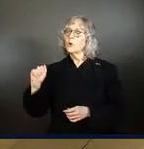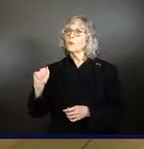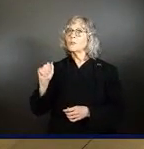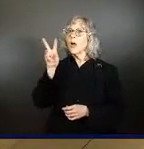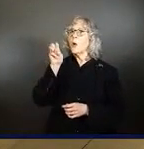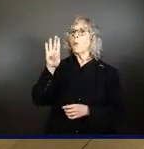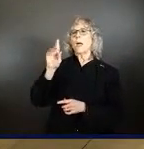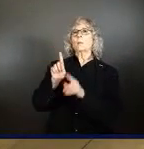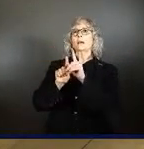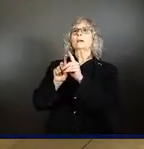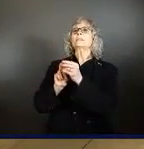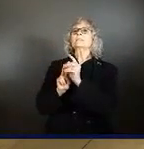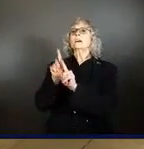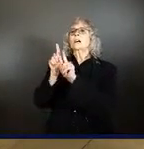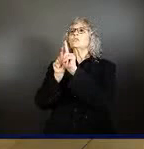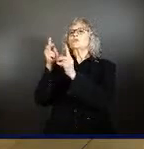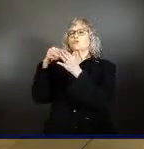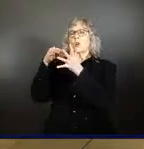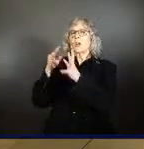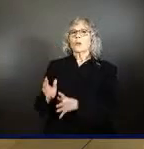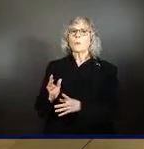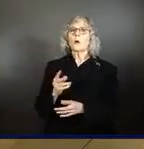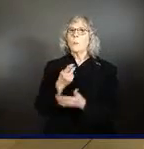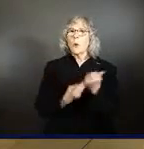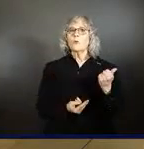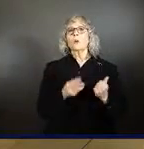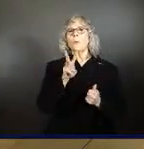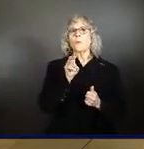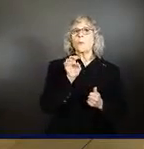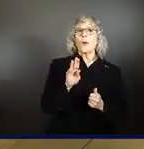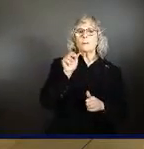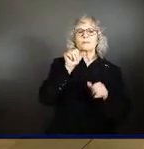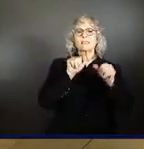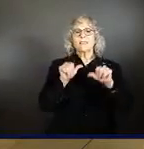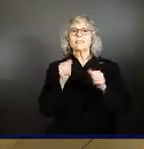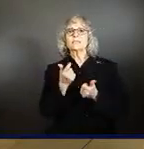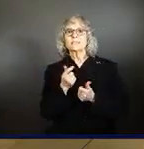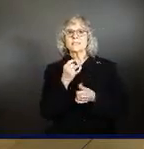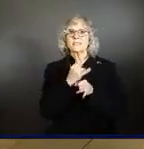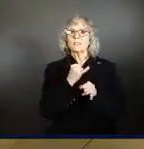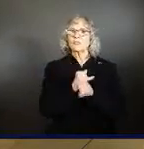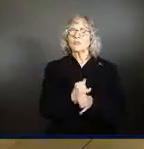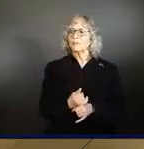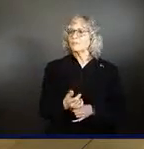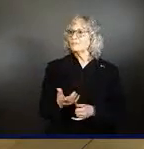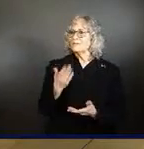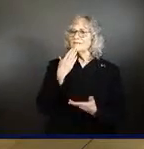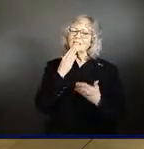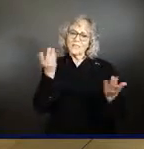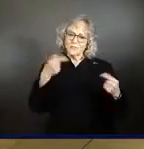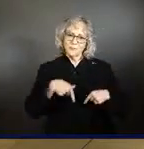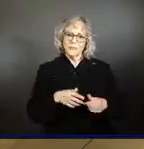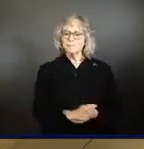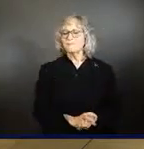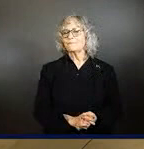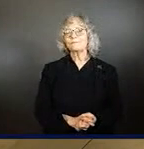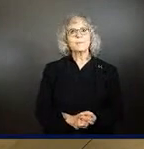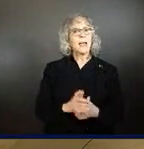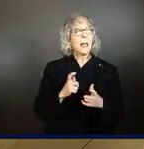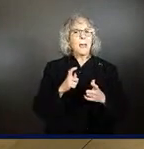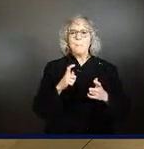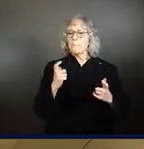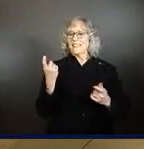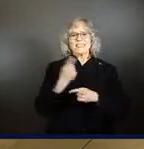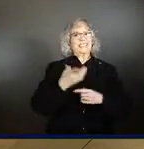Science Institute. Thank you both so much for being with us. Thanks for having us. Thanks to hear. So the big day is here. We've seen